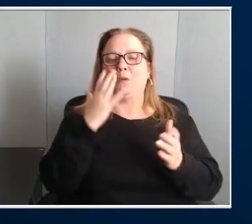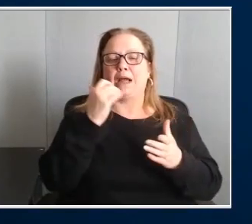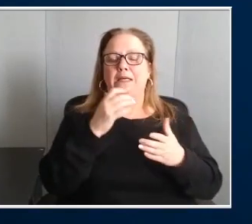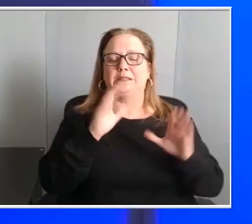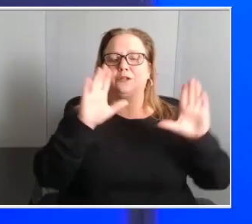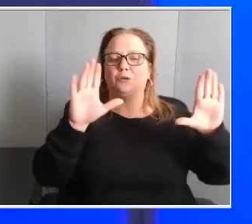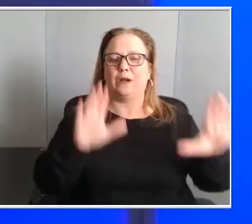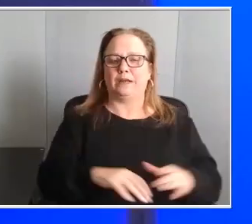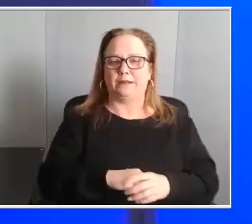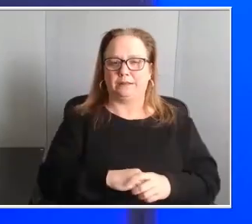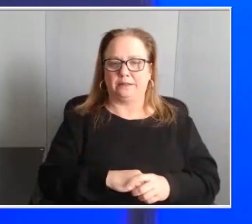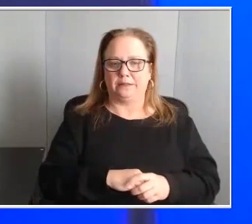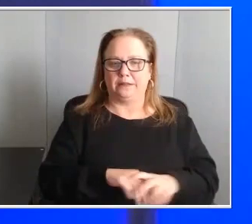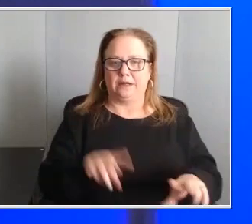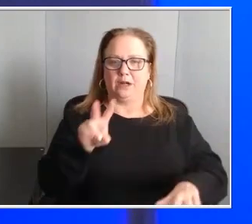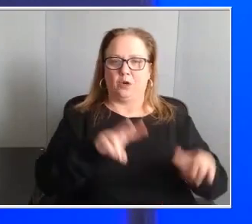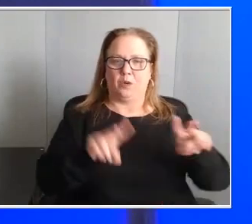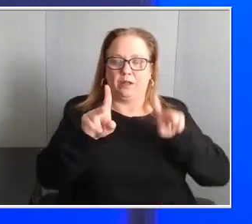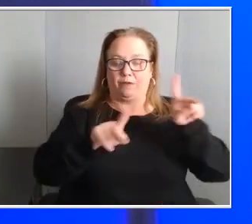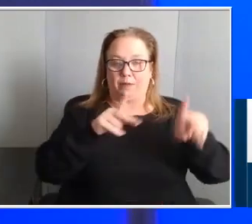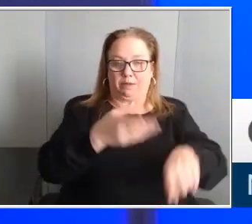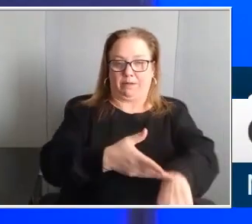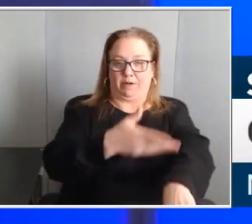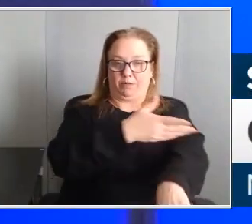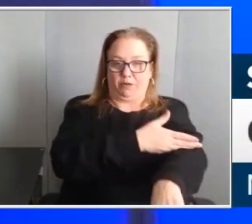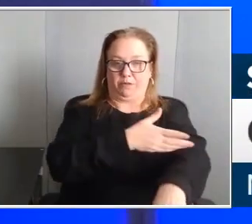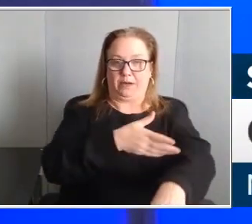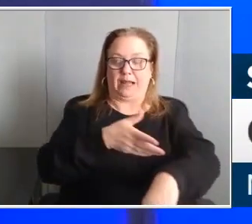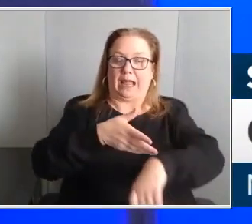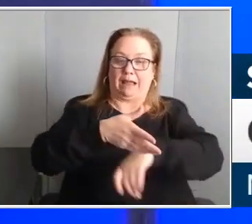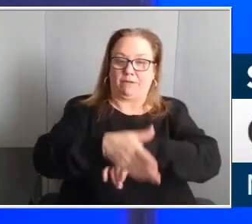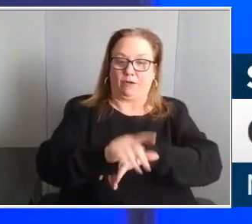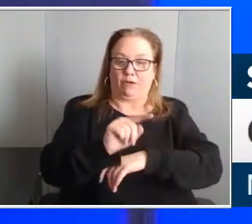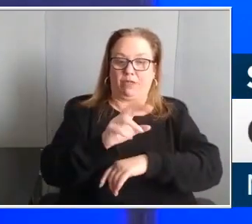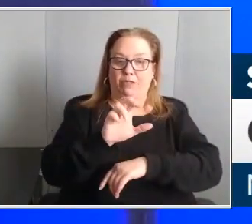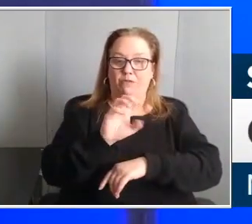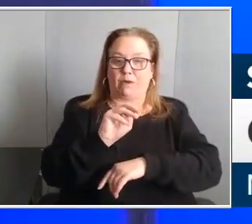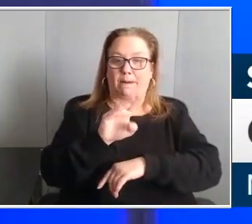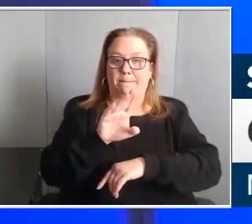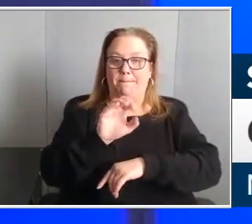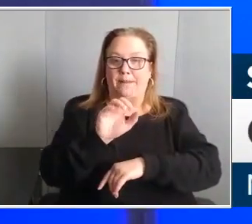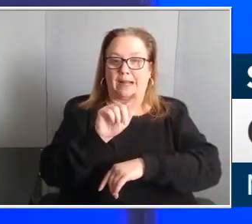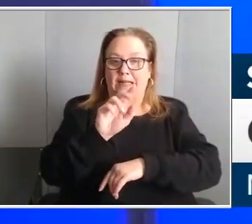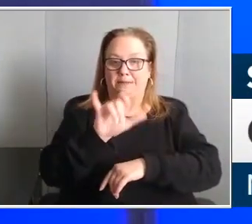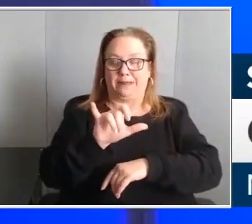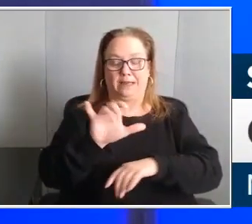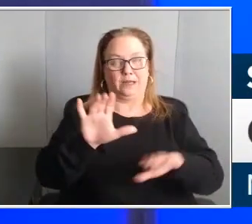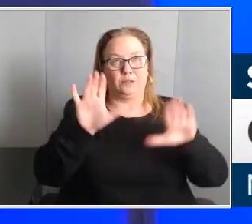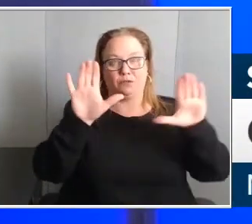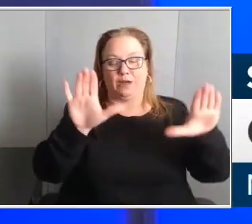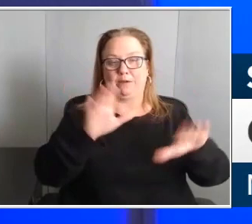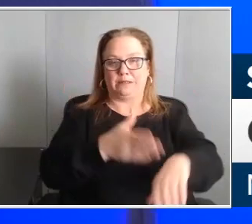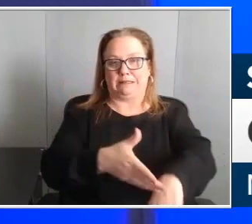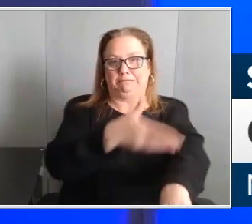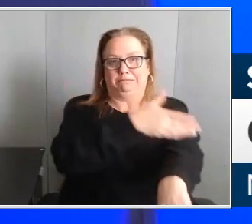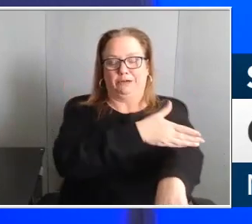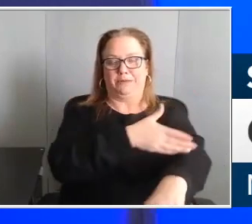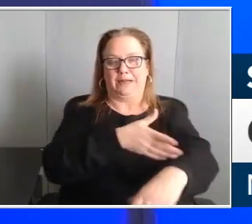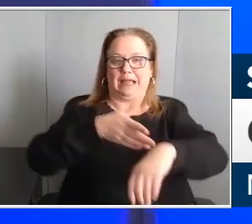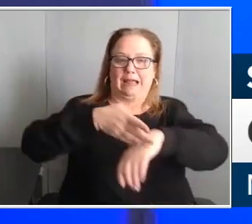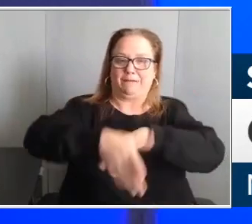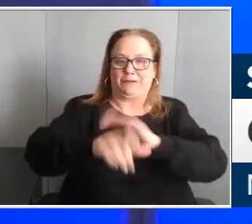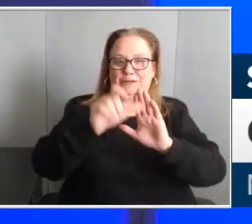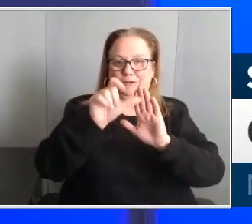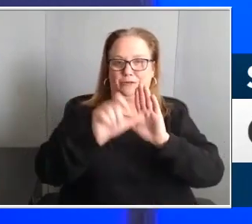Well, we look for people to have improvement after thrombectomy, and it's great when we see improvement immediately after thrombectomy. And so that has a